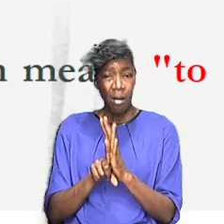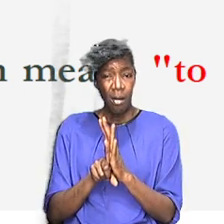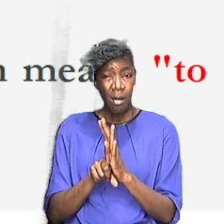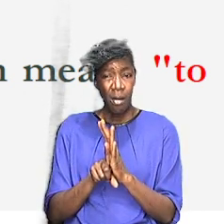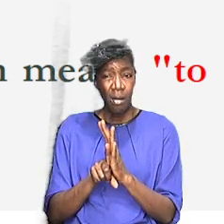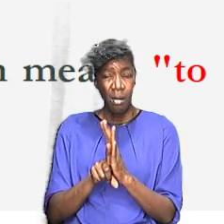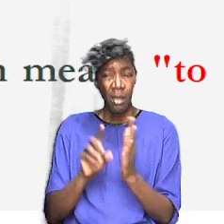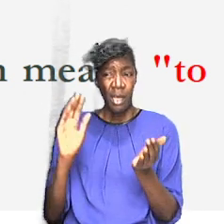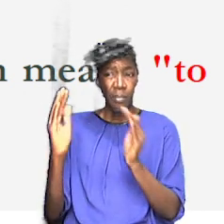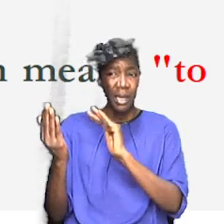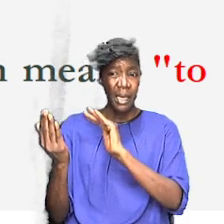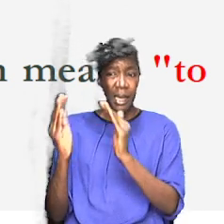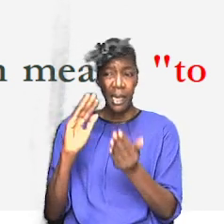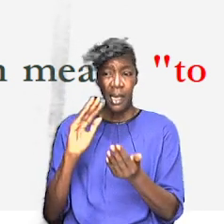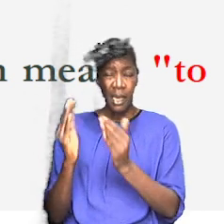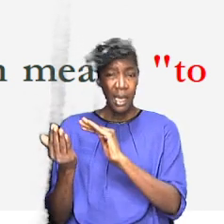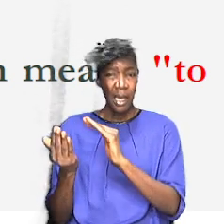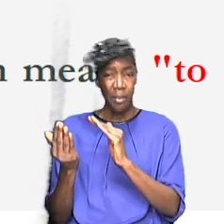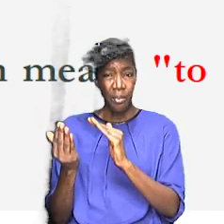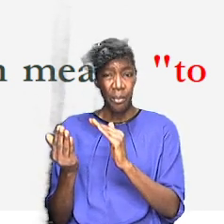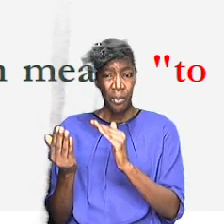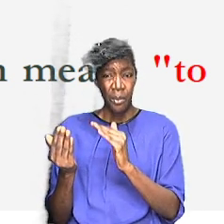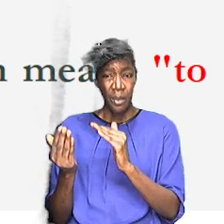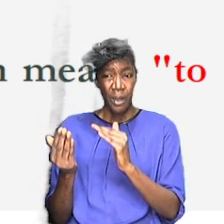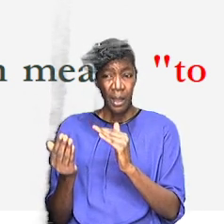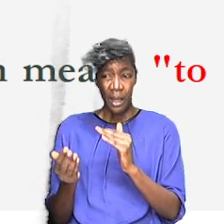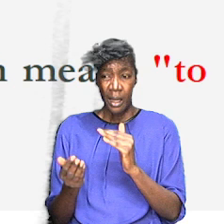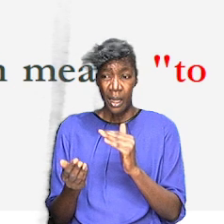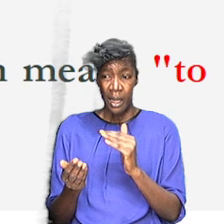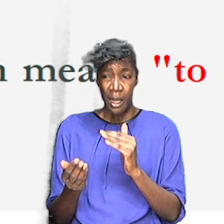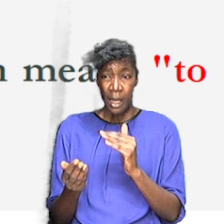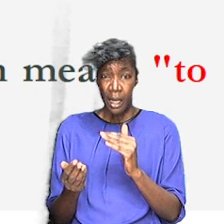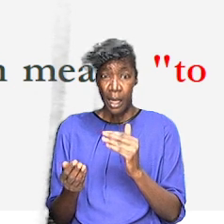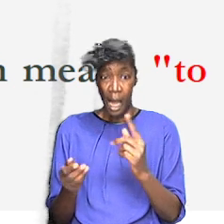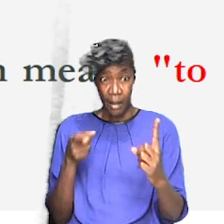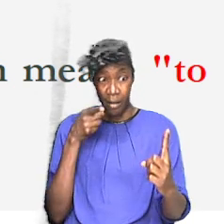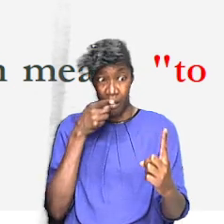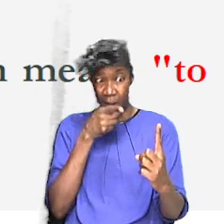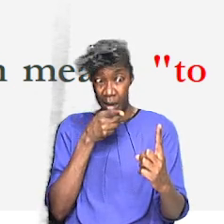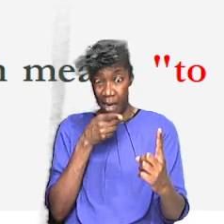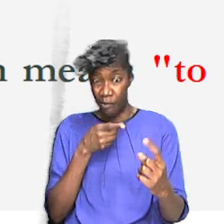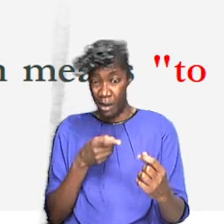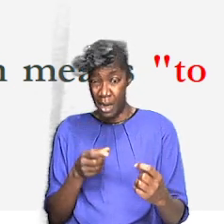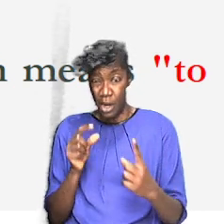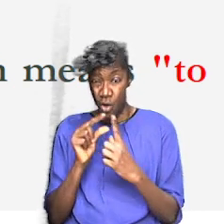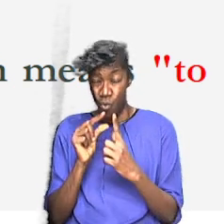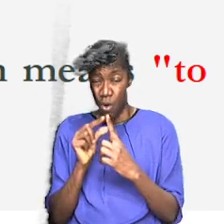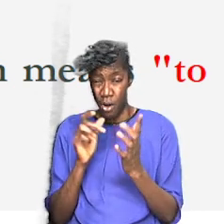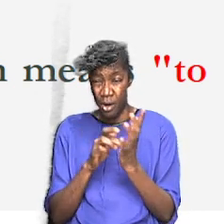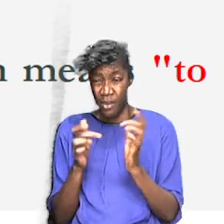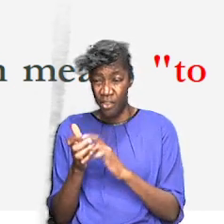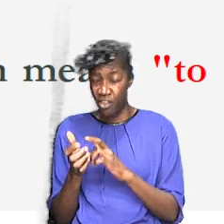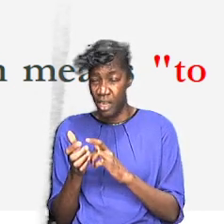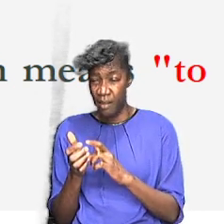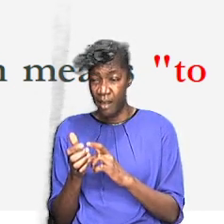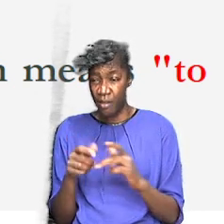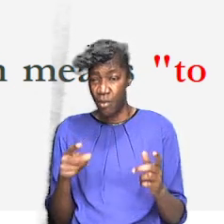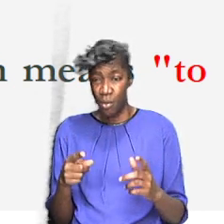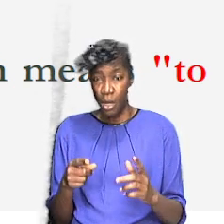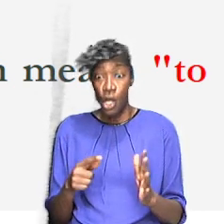became a target for most of the scorching words, amen, that Jesus spoke. Because now they started to highlight the